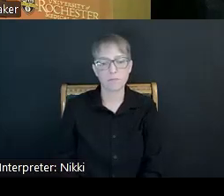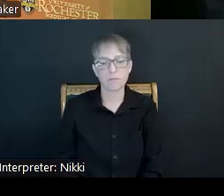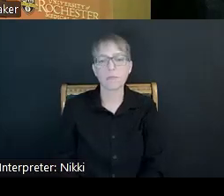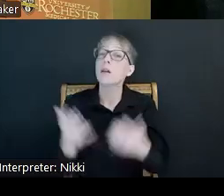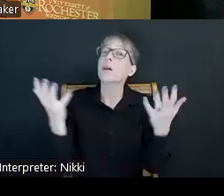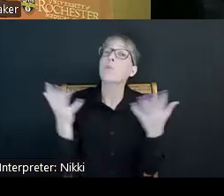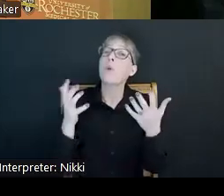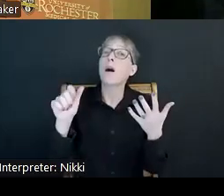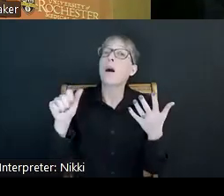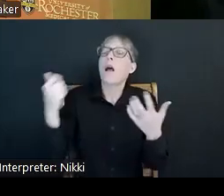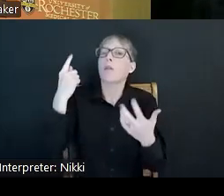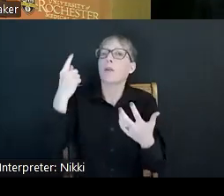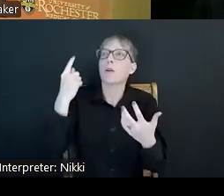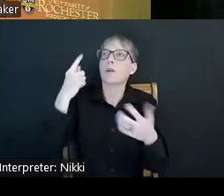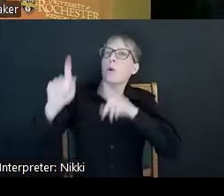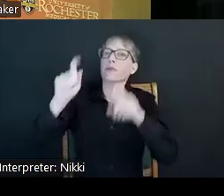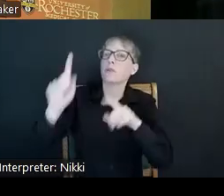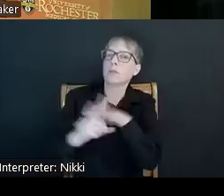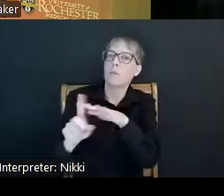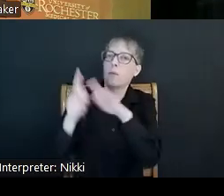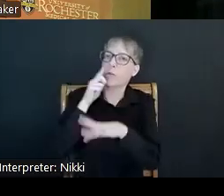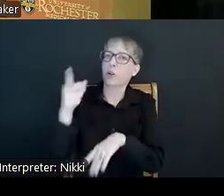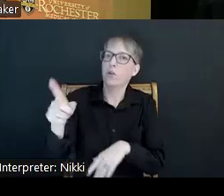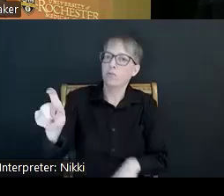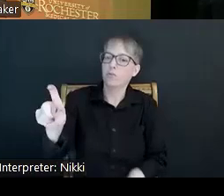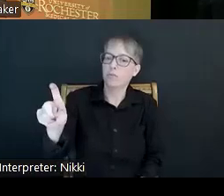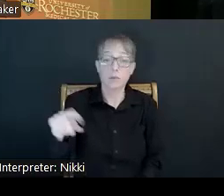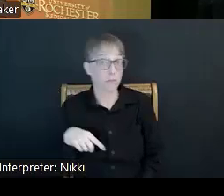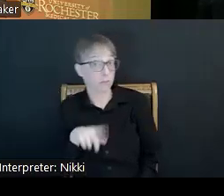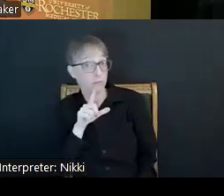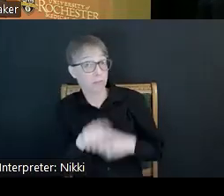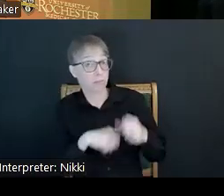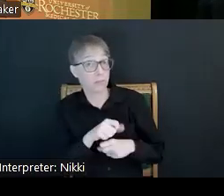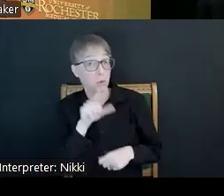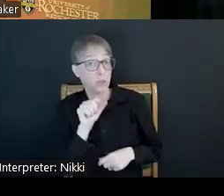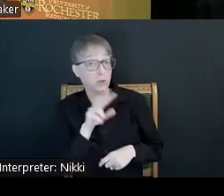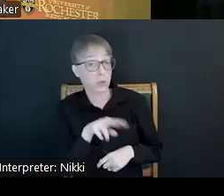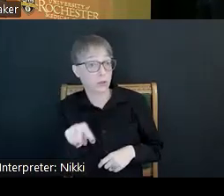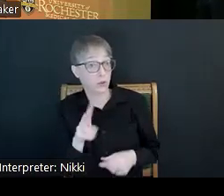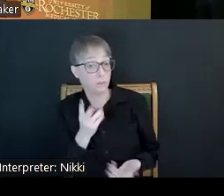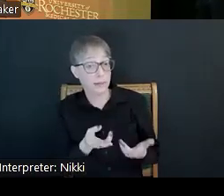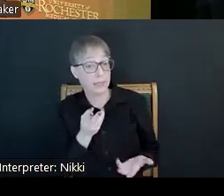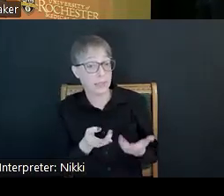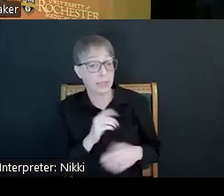raise? Someone said 2022. 22, maybe?